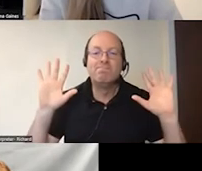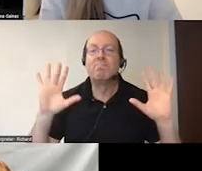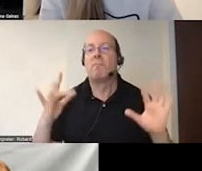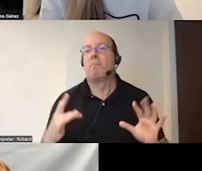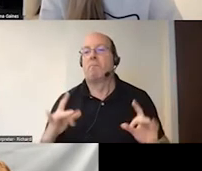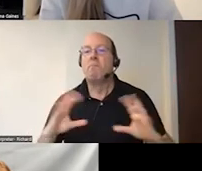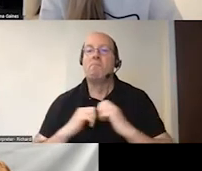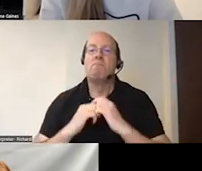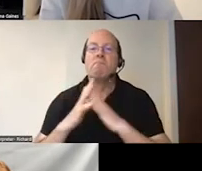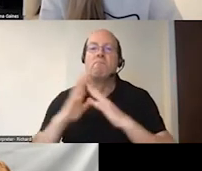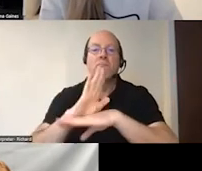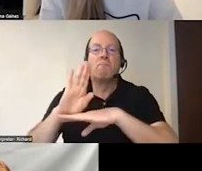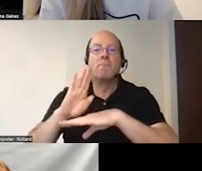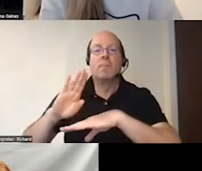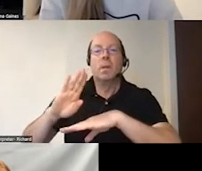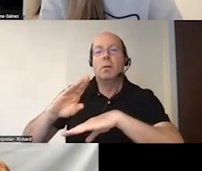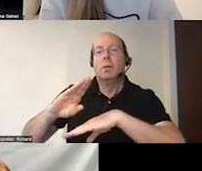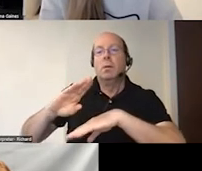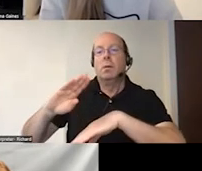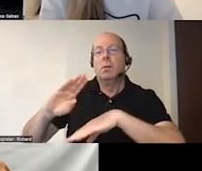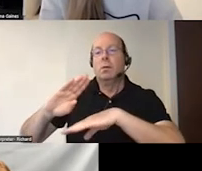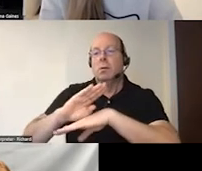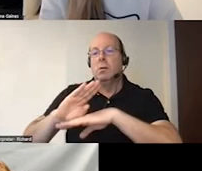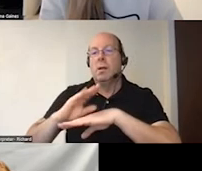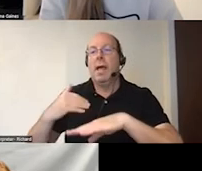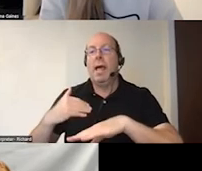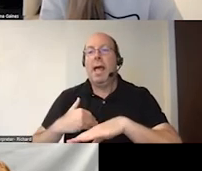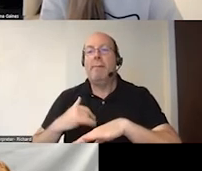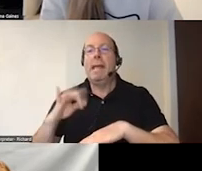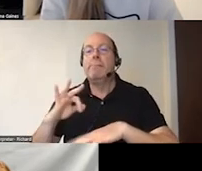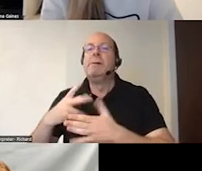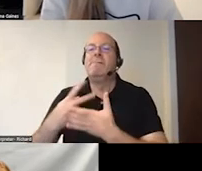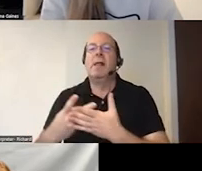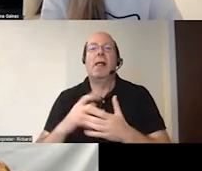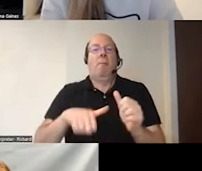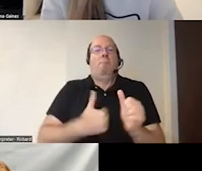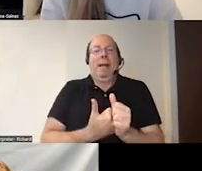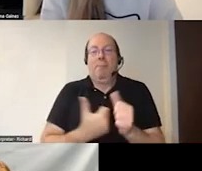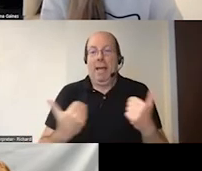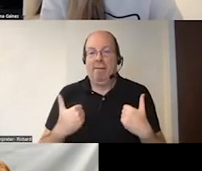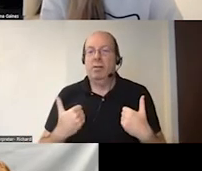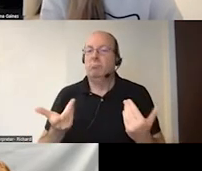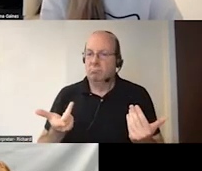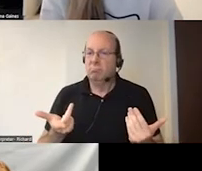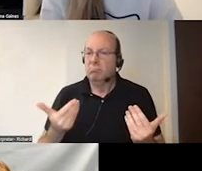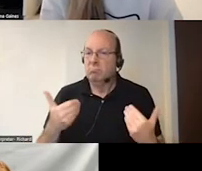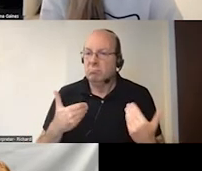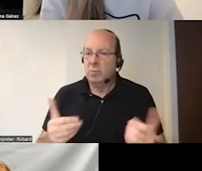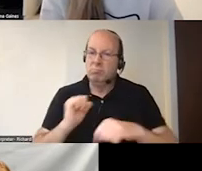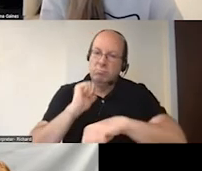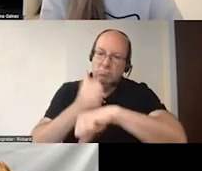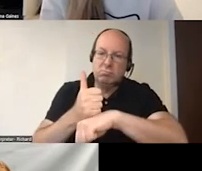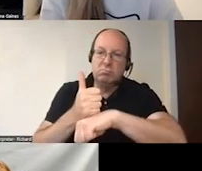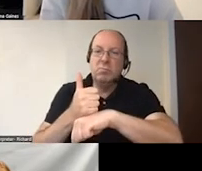entrepreneurship and you have some safety net that you can fall back on, I would make sure to put some goalposts and stress